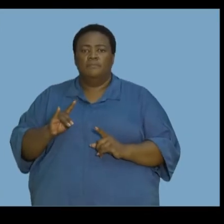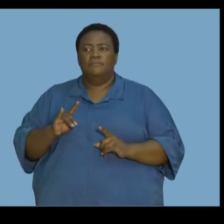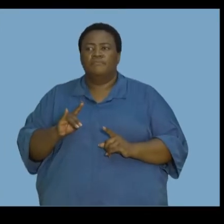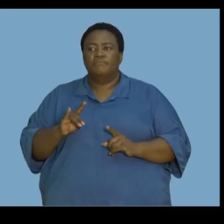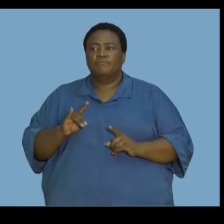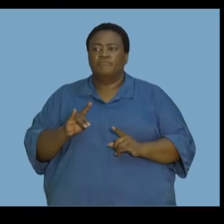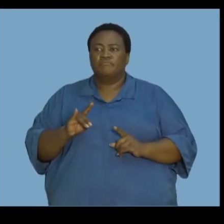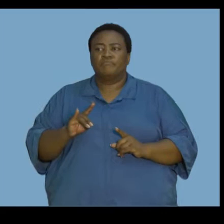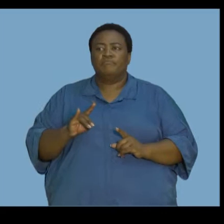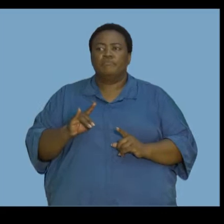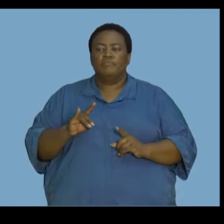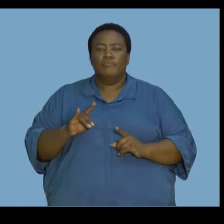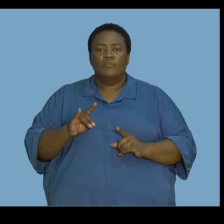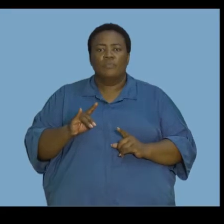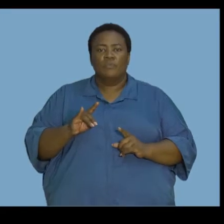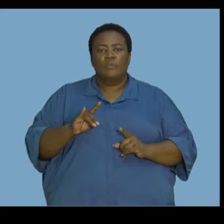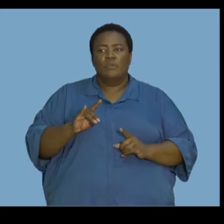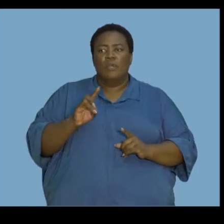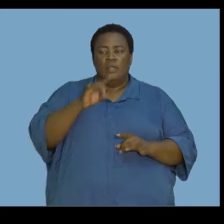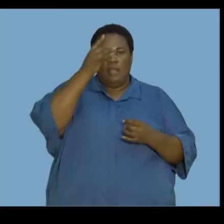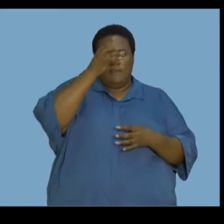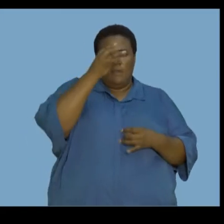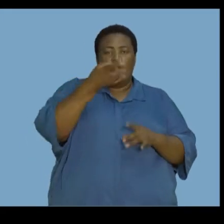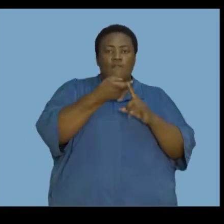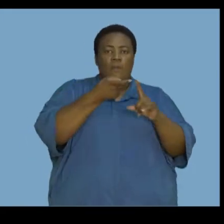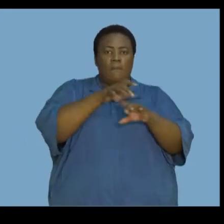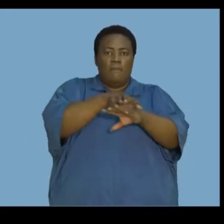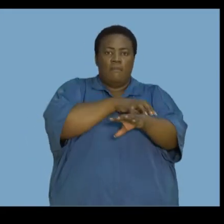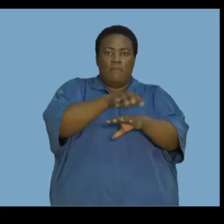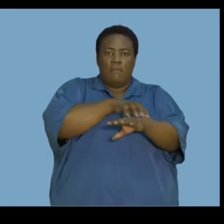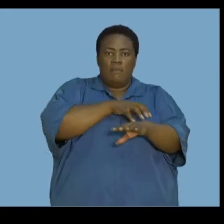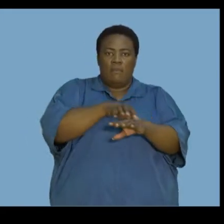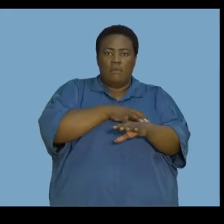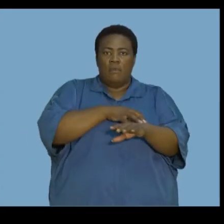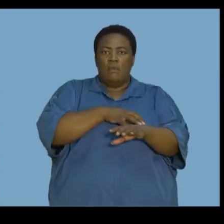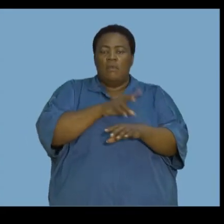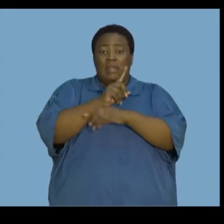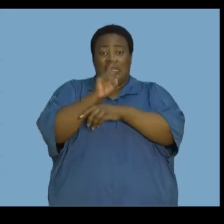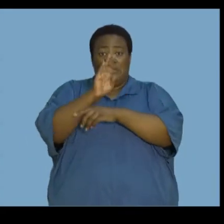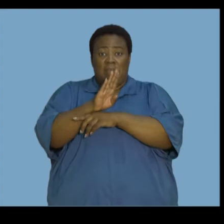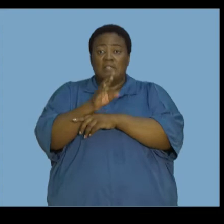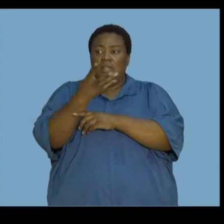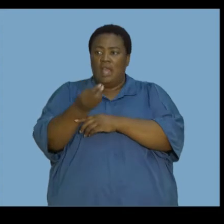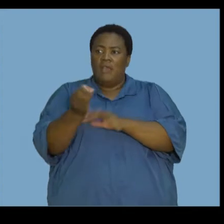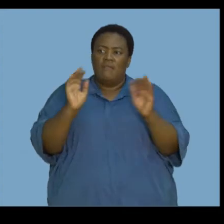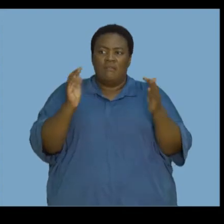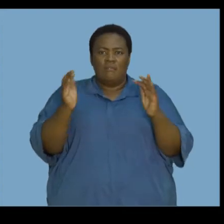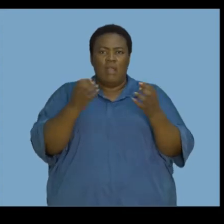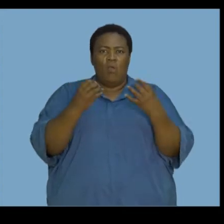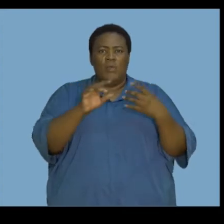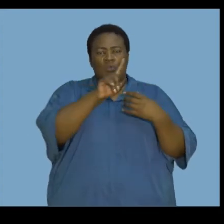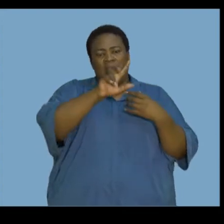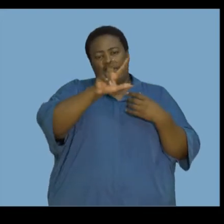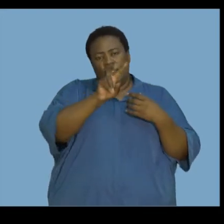Okay, so data from food and agriculture organizations called Aquastat database provides comparable figures